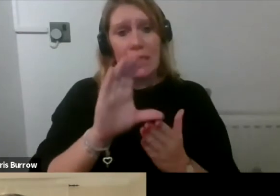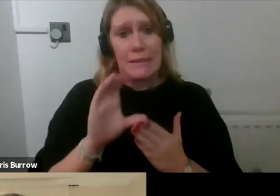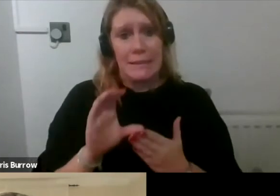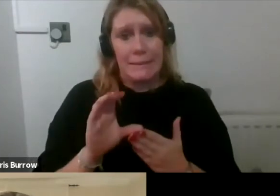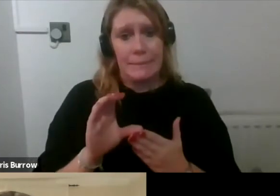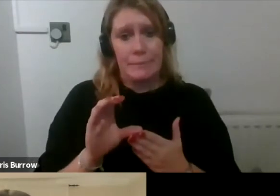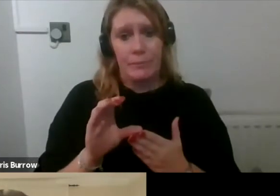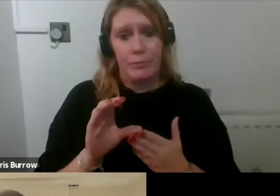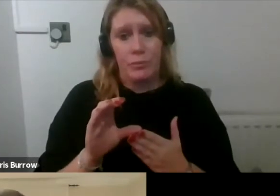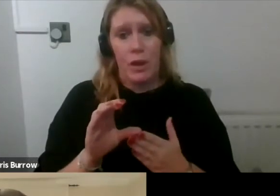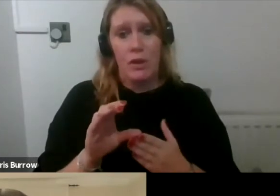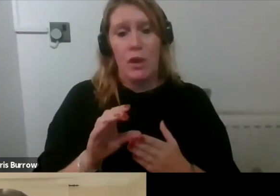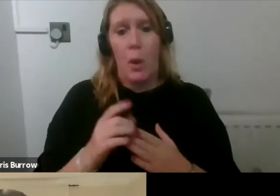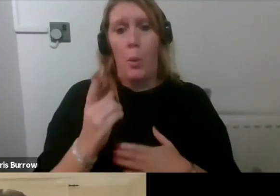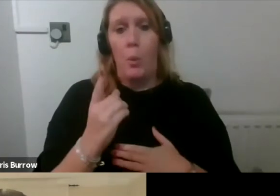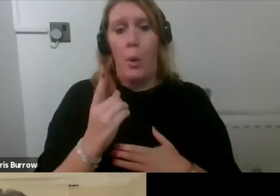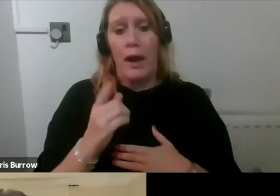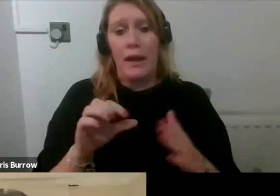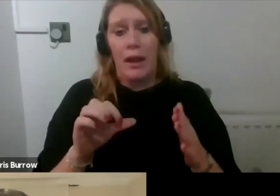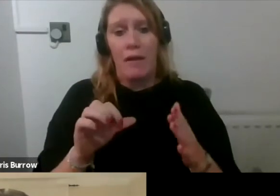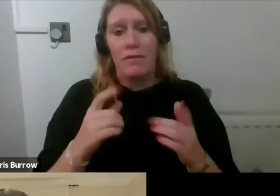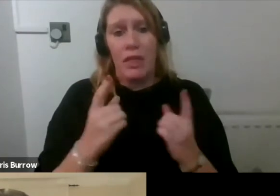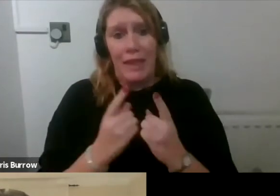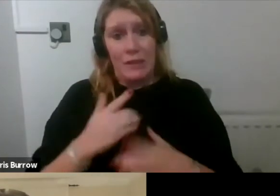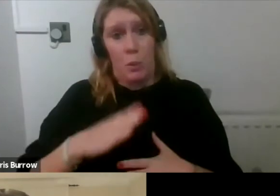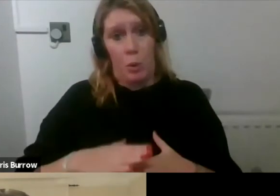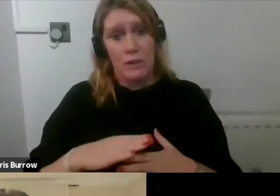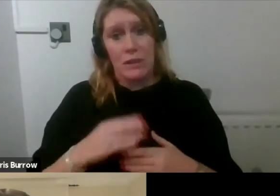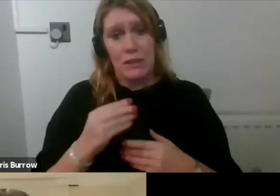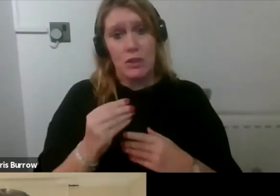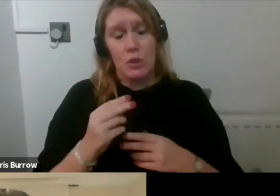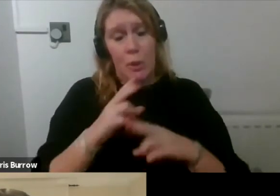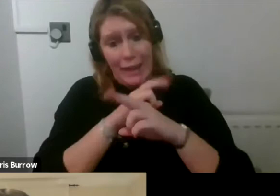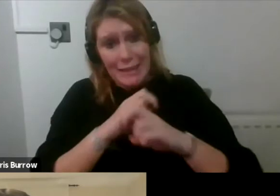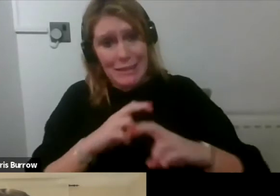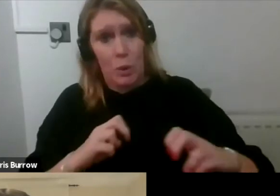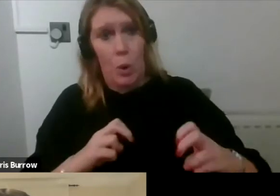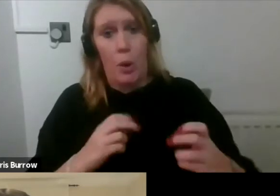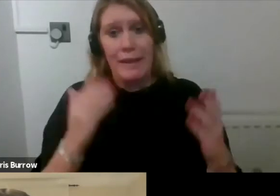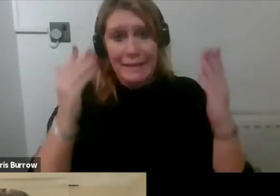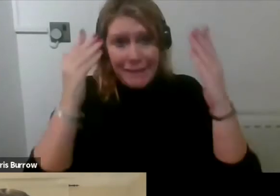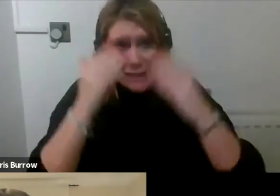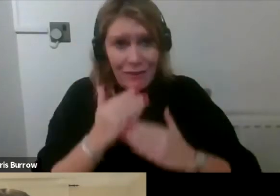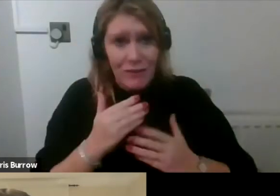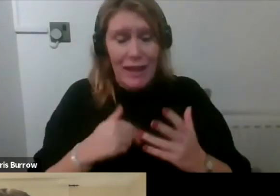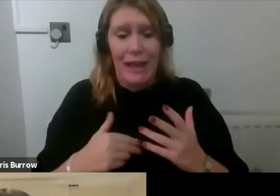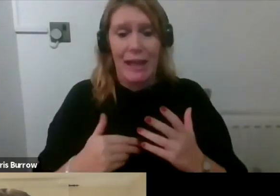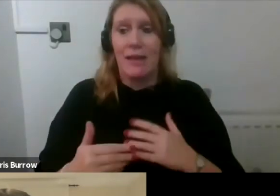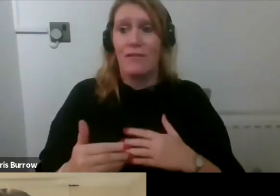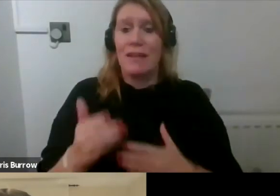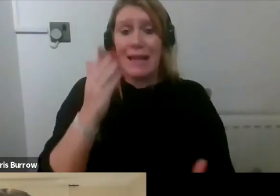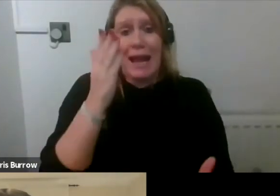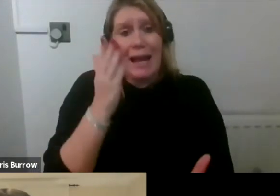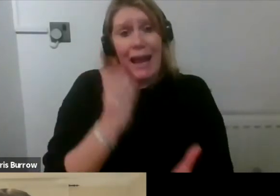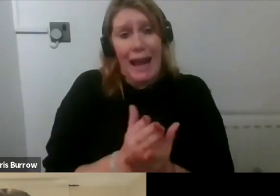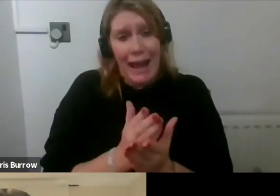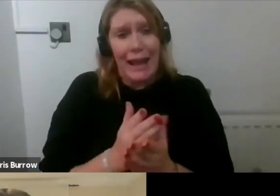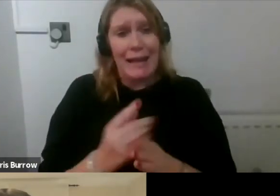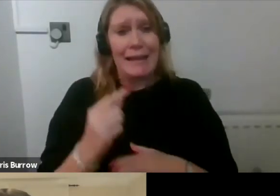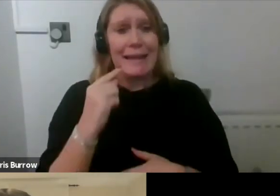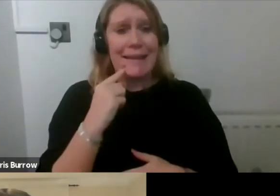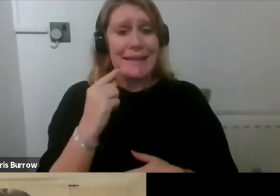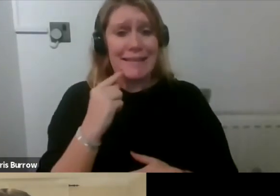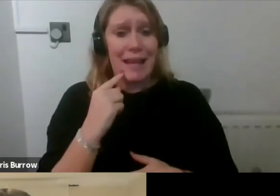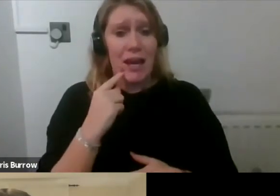one of the things I wanted to explore this evening is whether it's actually easier in all sorts of ways